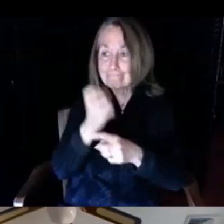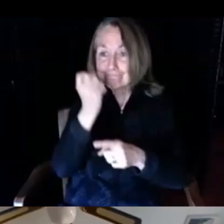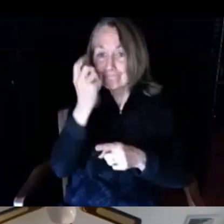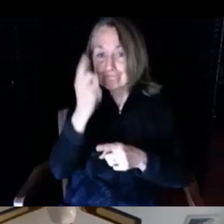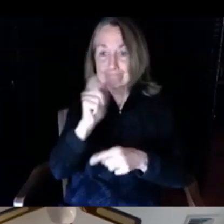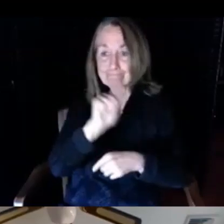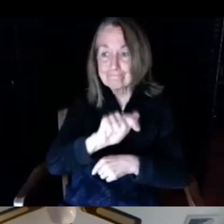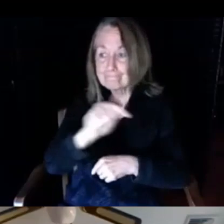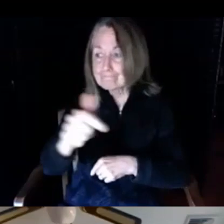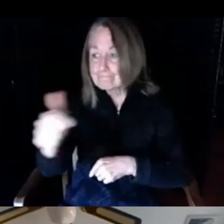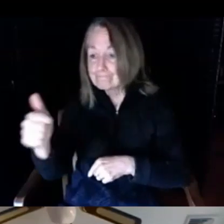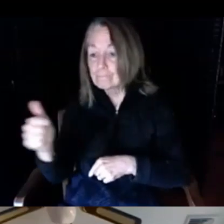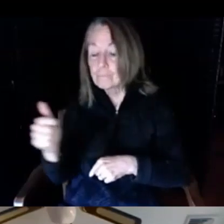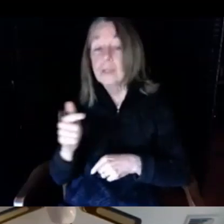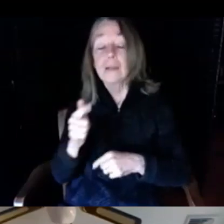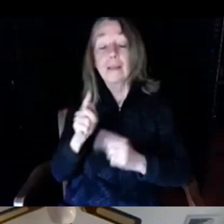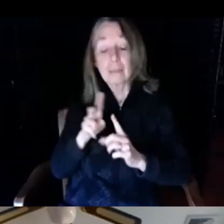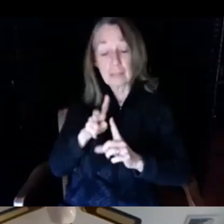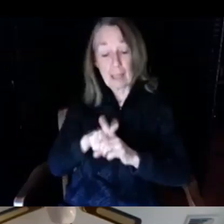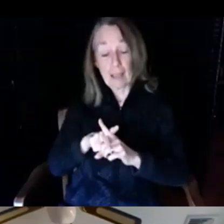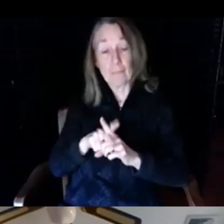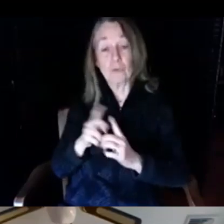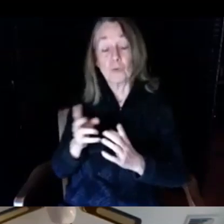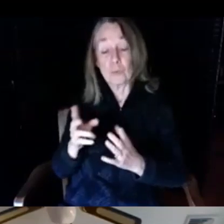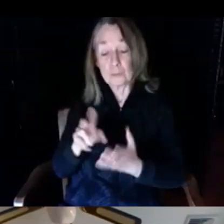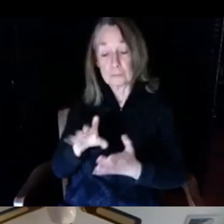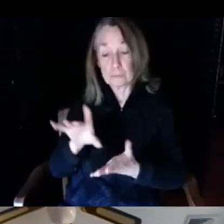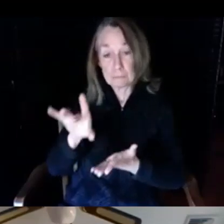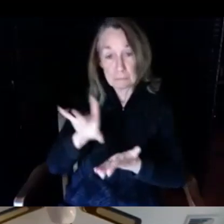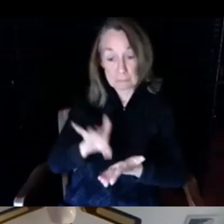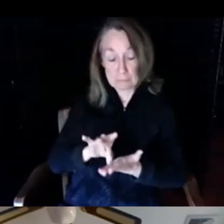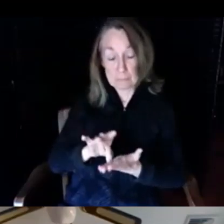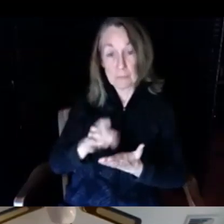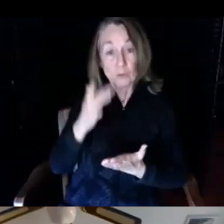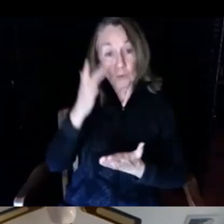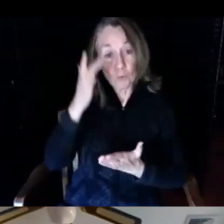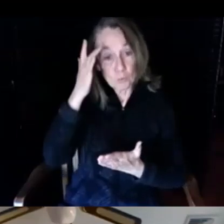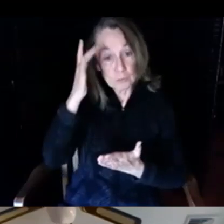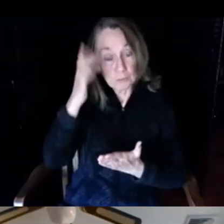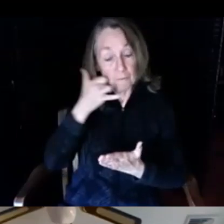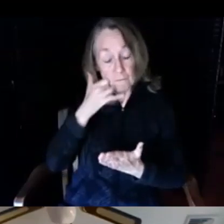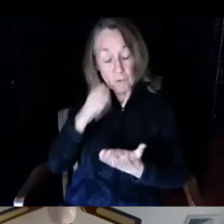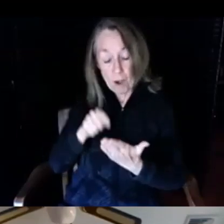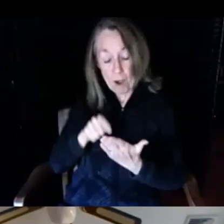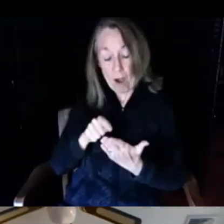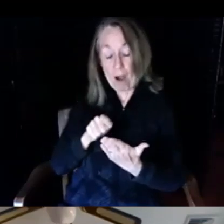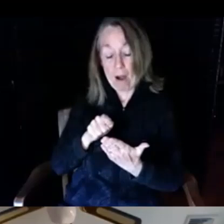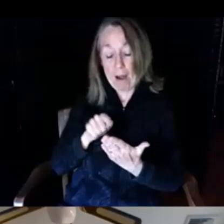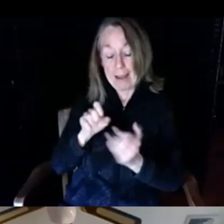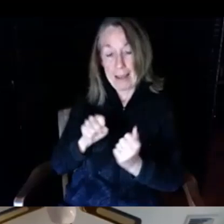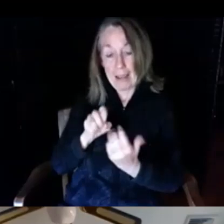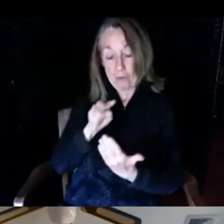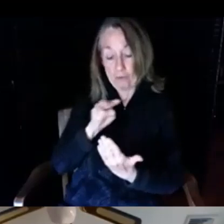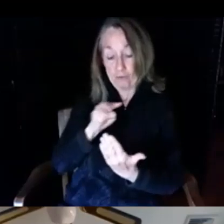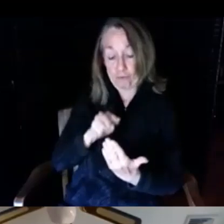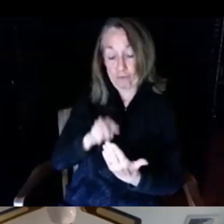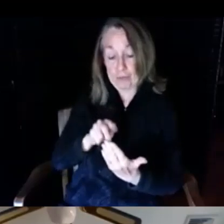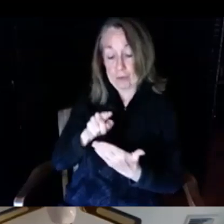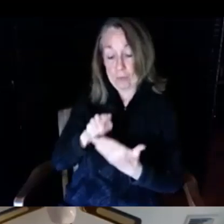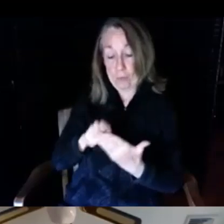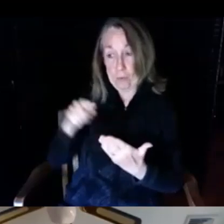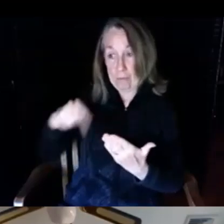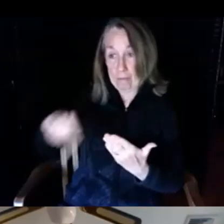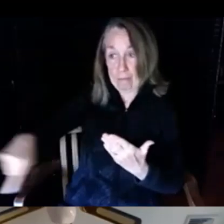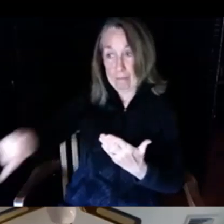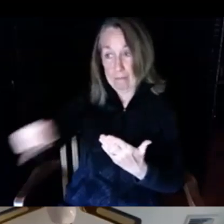said, these apps you can put on your smart device and be able to know what's corresponding in front of you. Both of